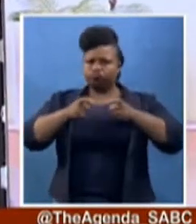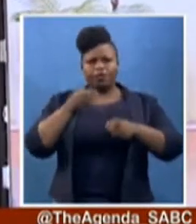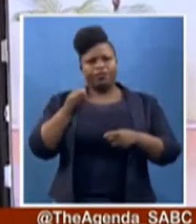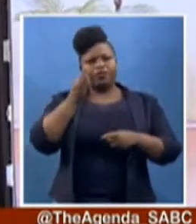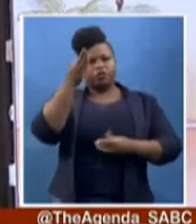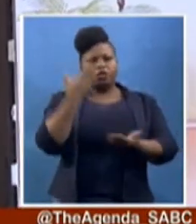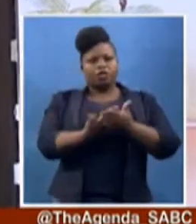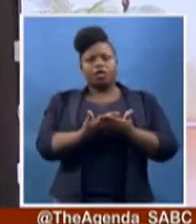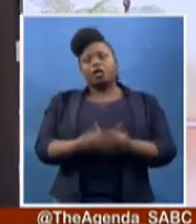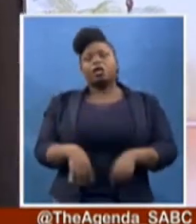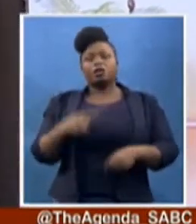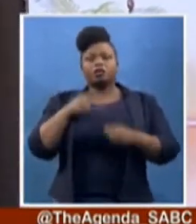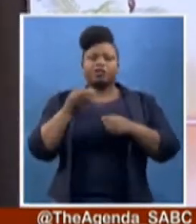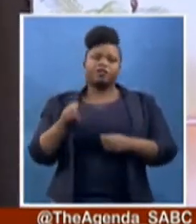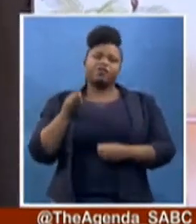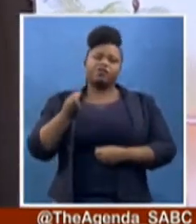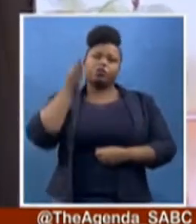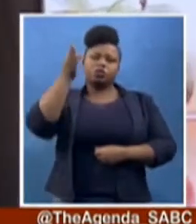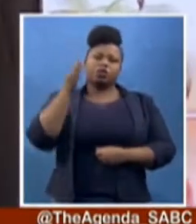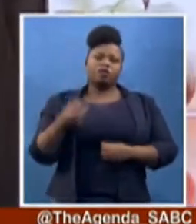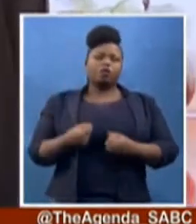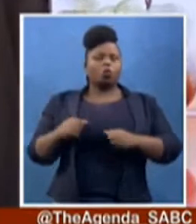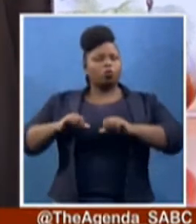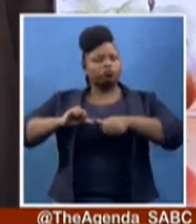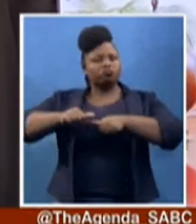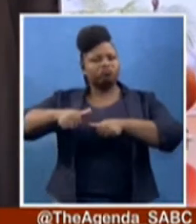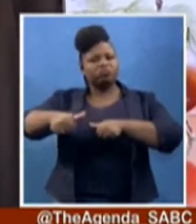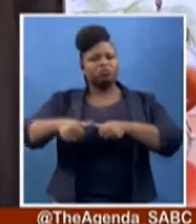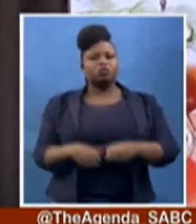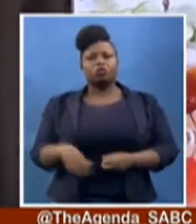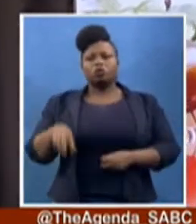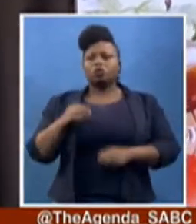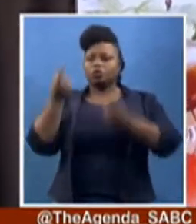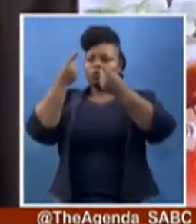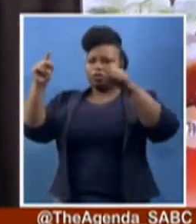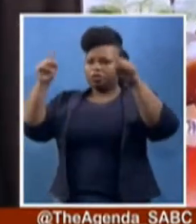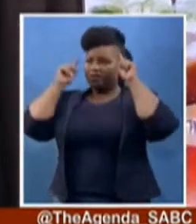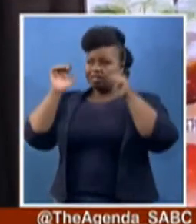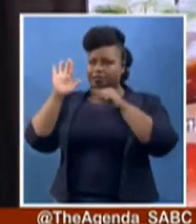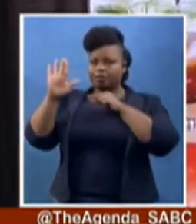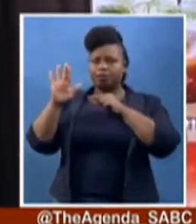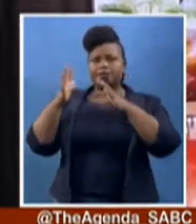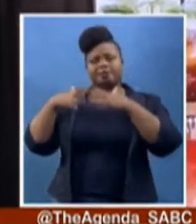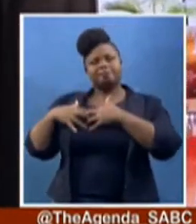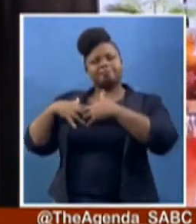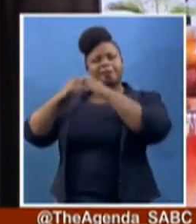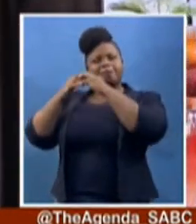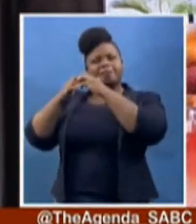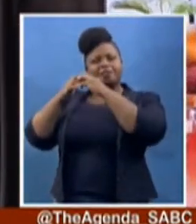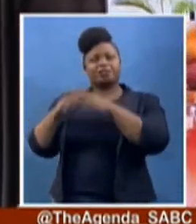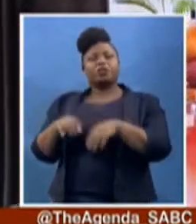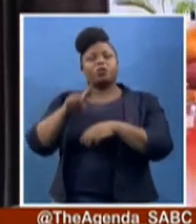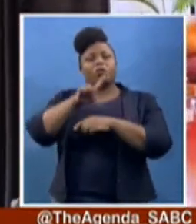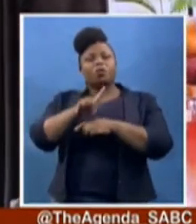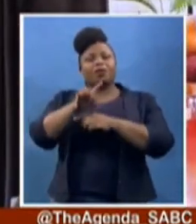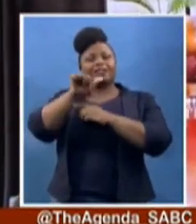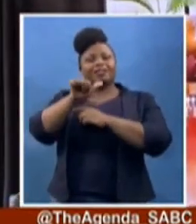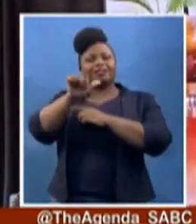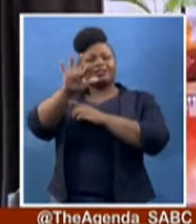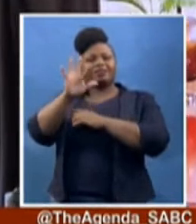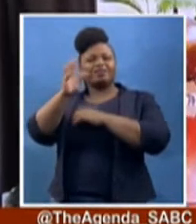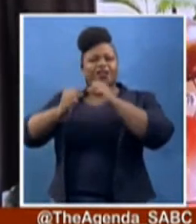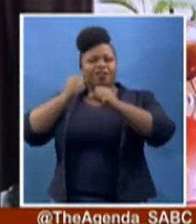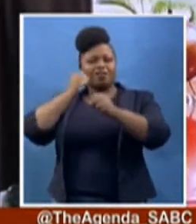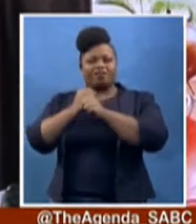progeny. Wilberforce University was born, and for 165 years, it has been a